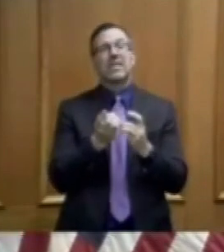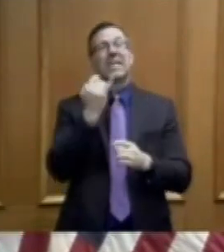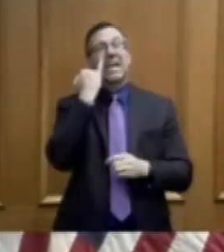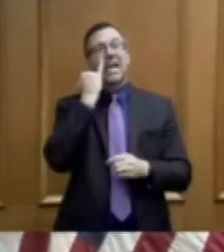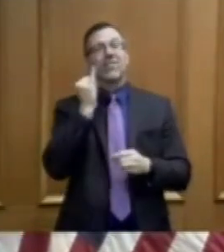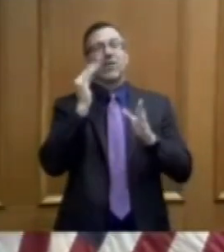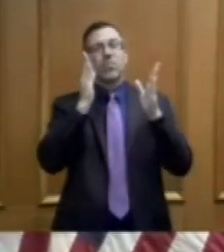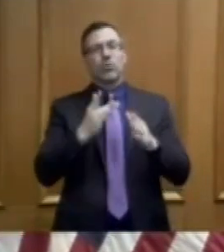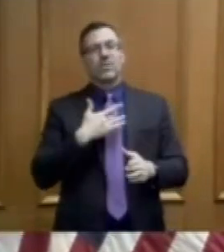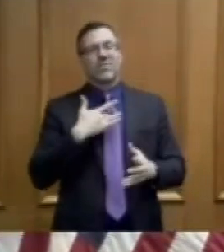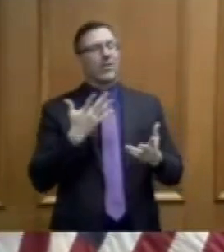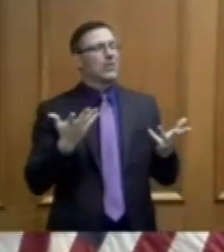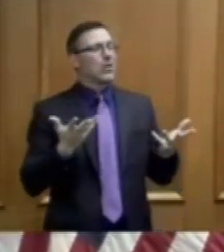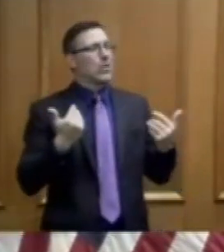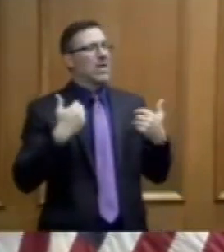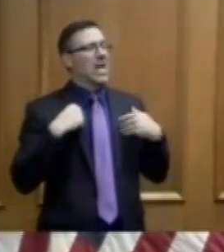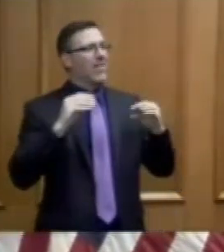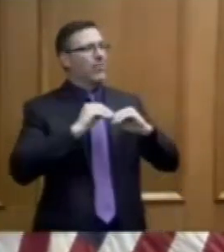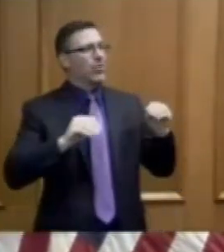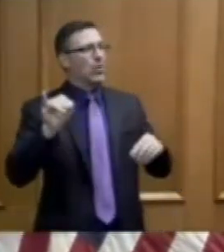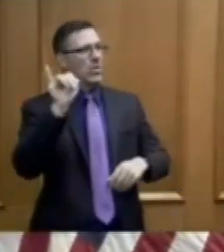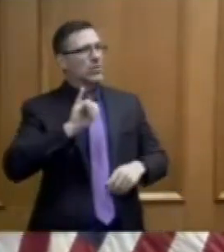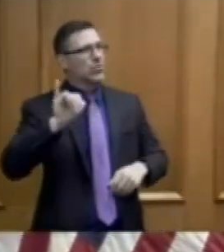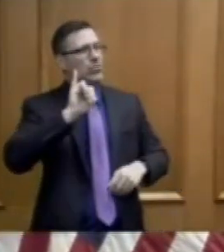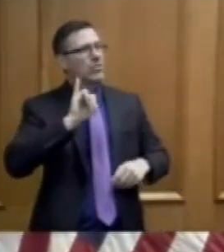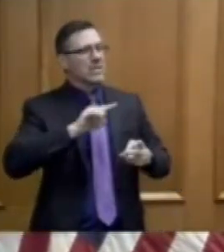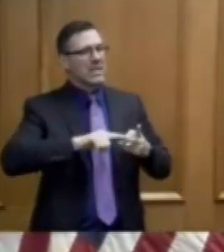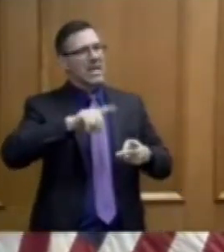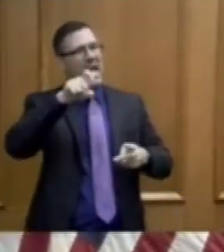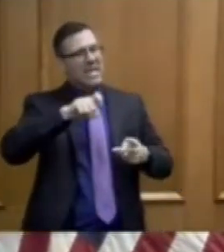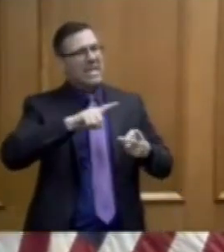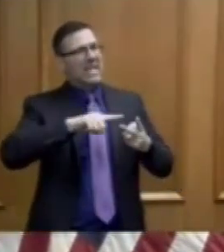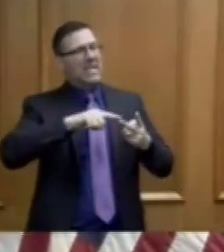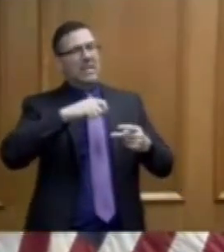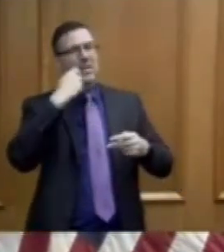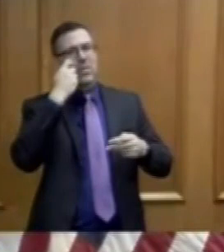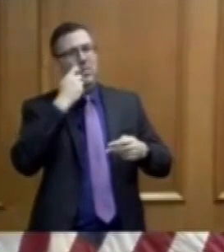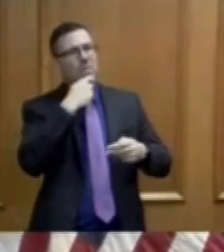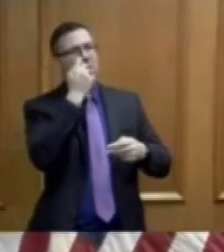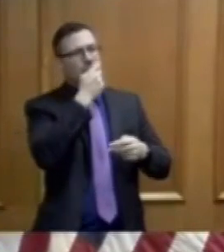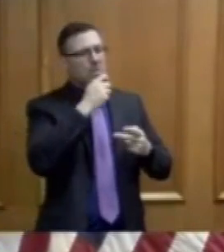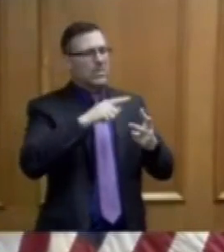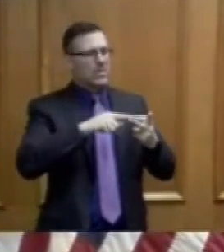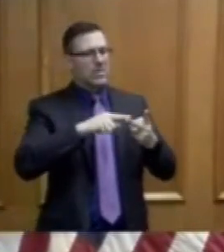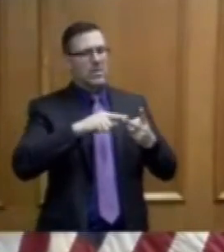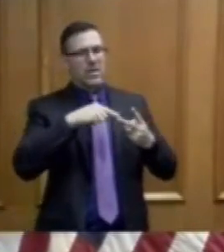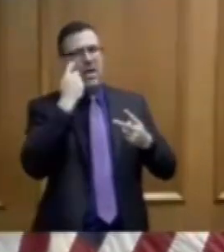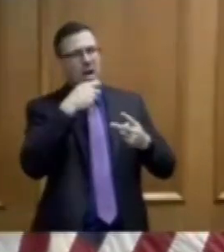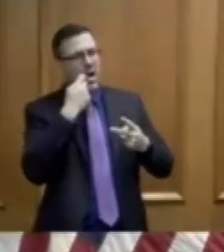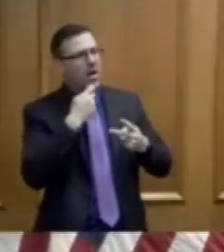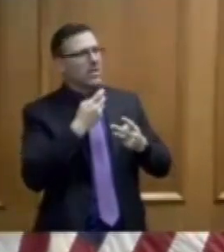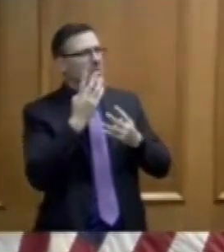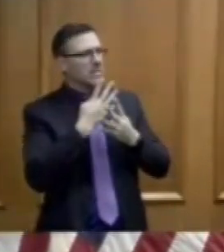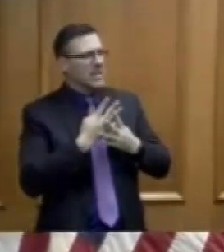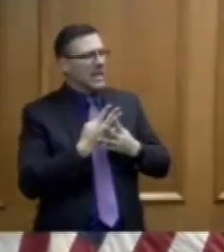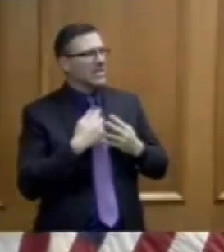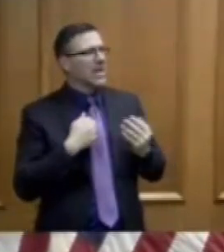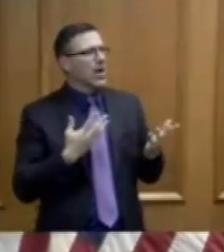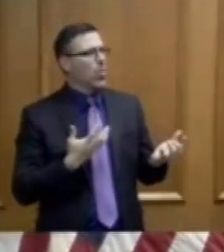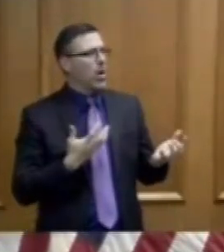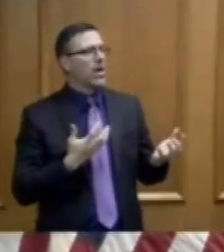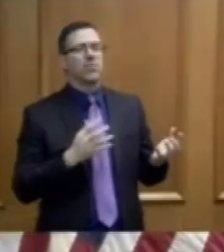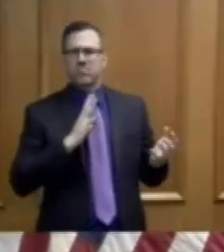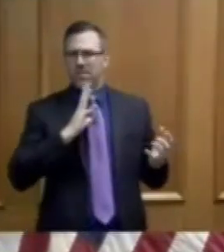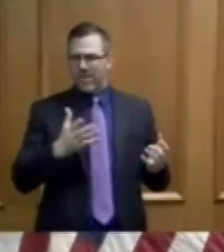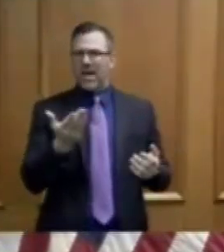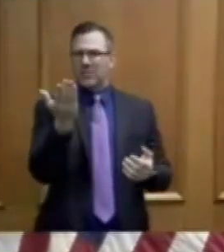uninsured, who need testing, who need care. These healthcare safety net providers have partnerships with